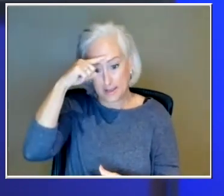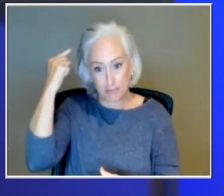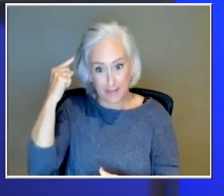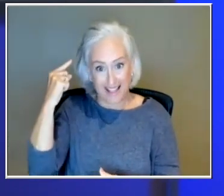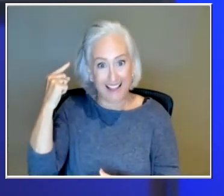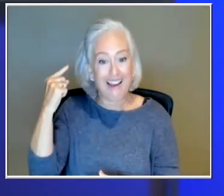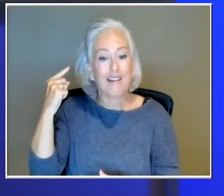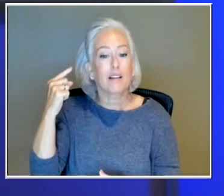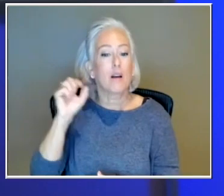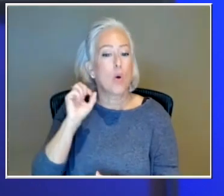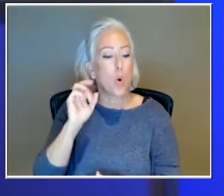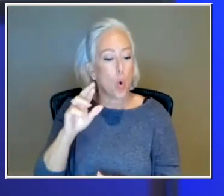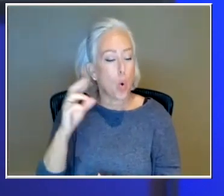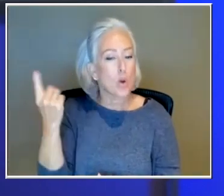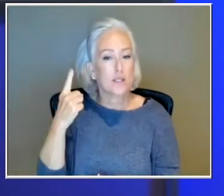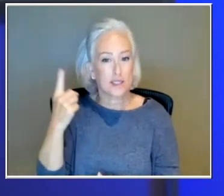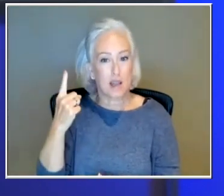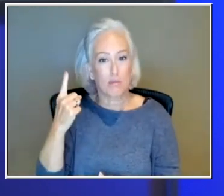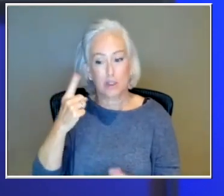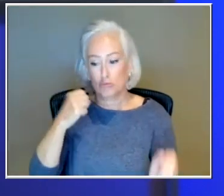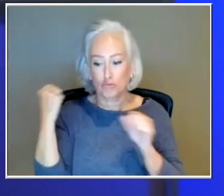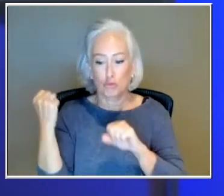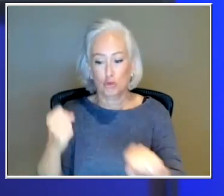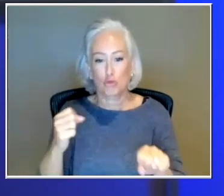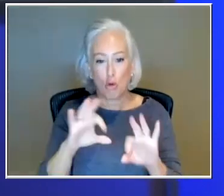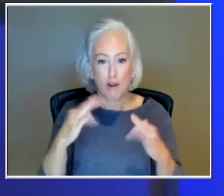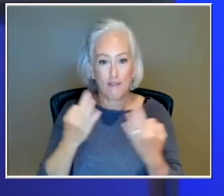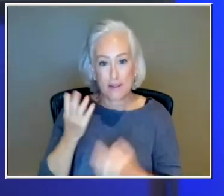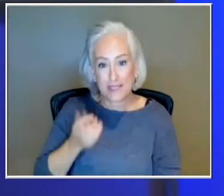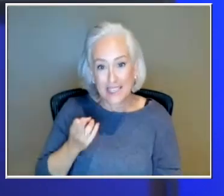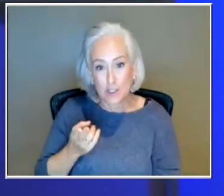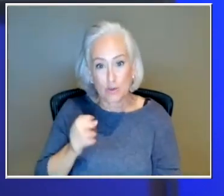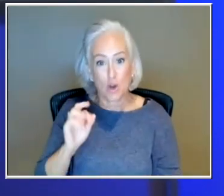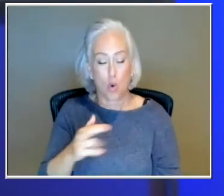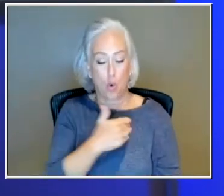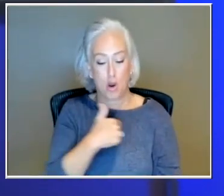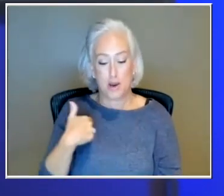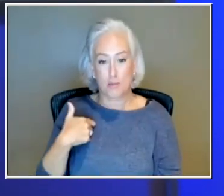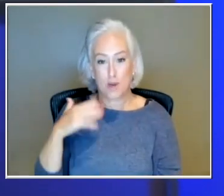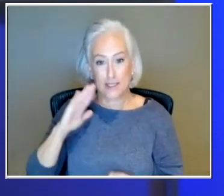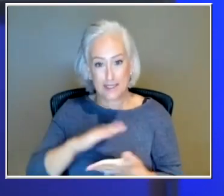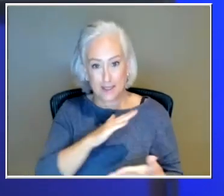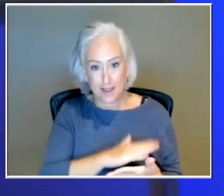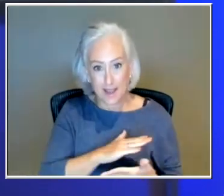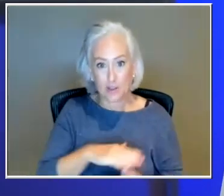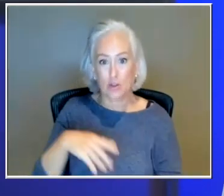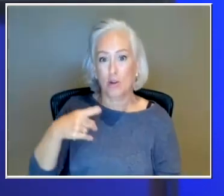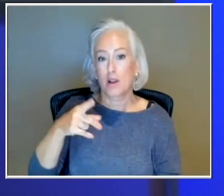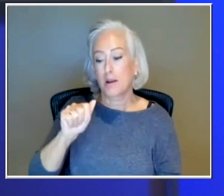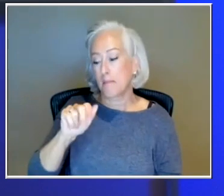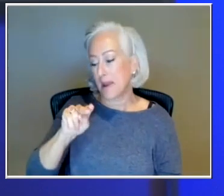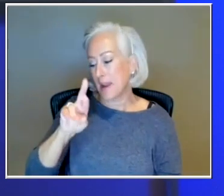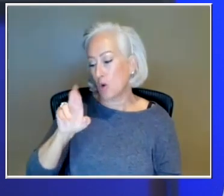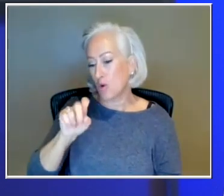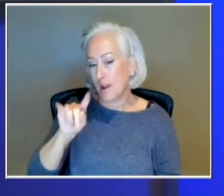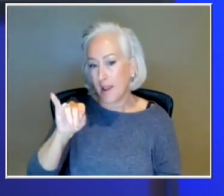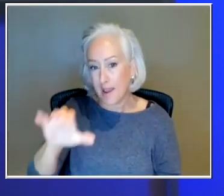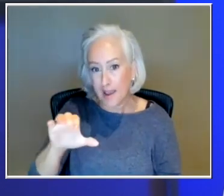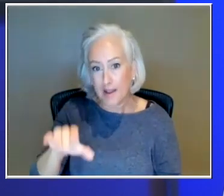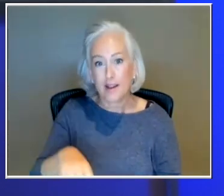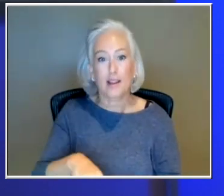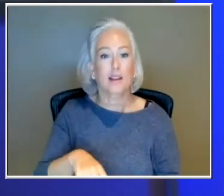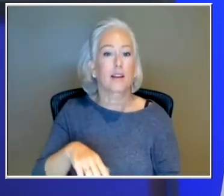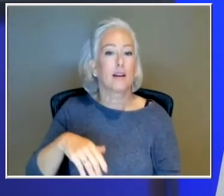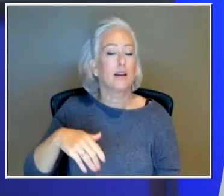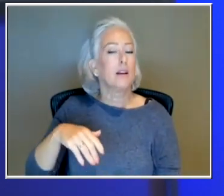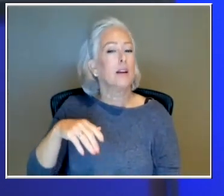somebody with a strong family history of either prostate cancer or even breast cancer, ovarian cancer, and pancreatic cancers. Those tend to cluster together, and colon